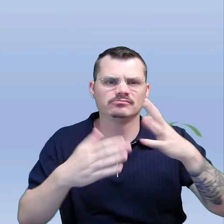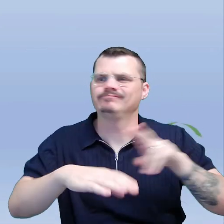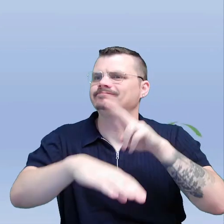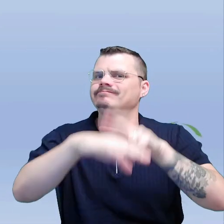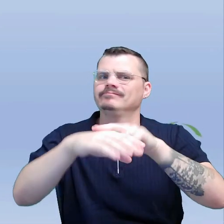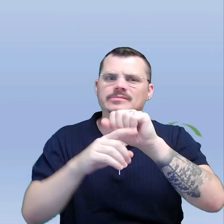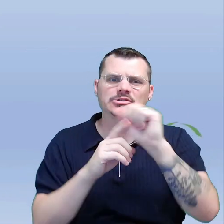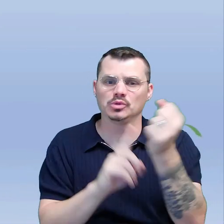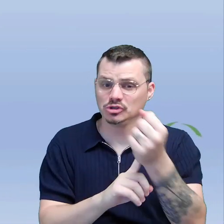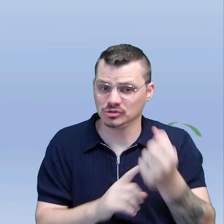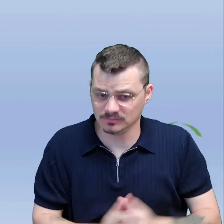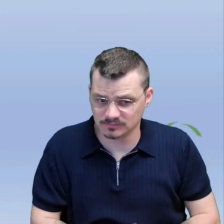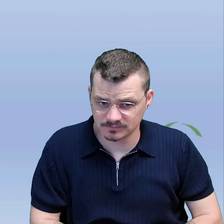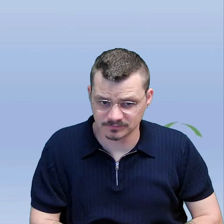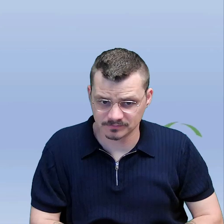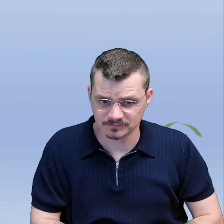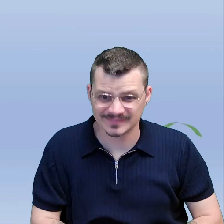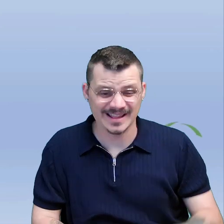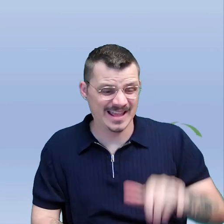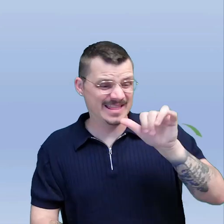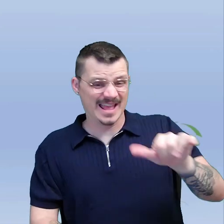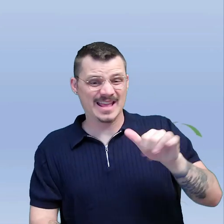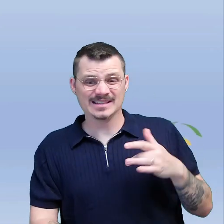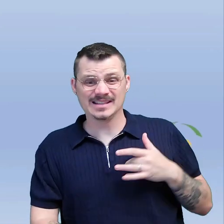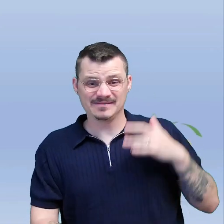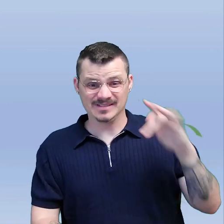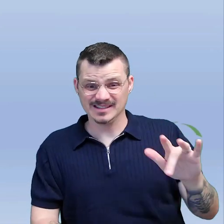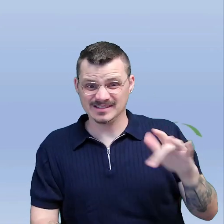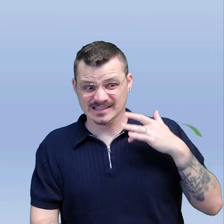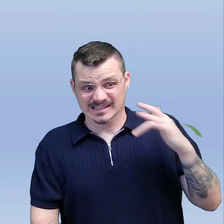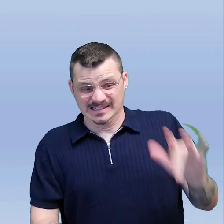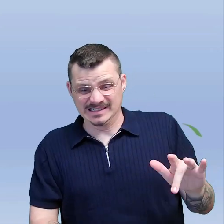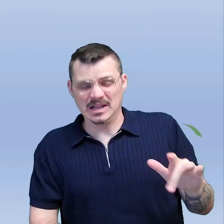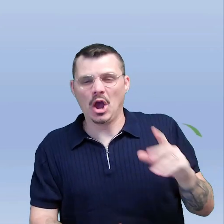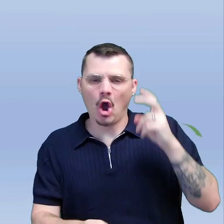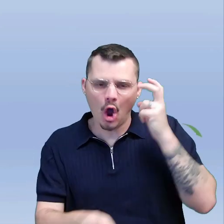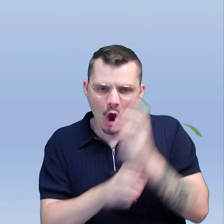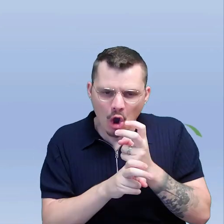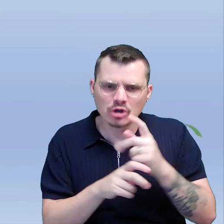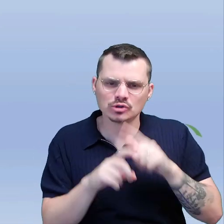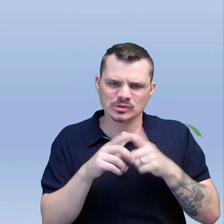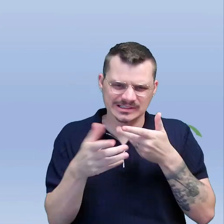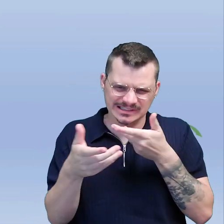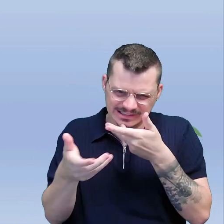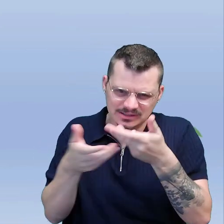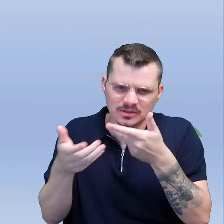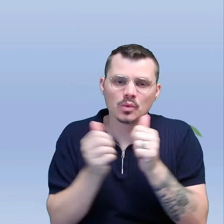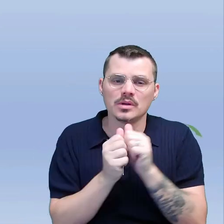situations. That sensitivity makes it very hard to engage with people.